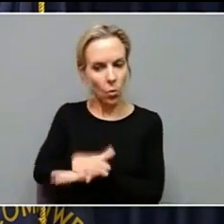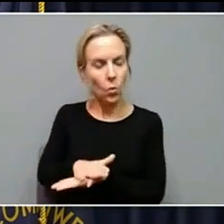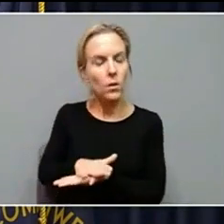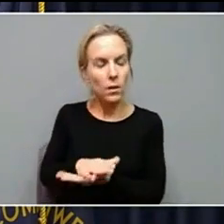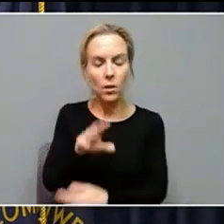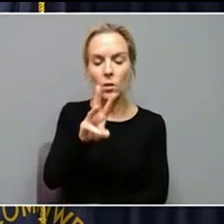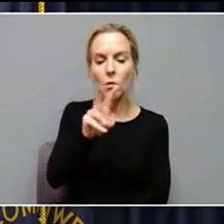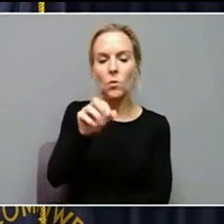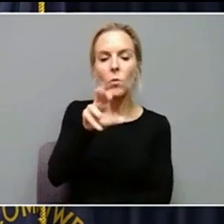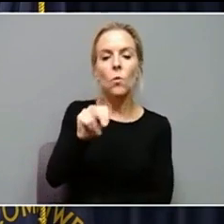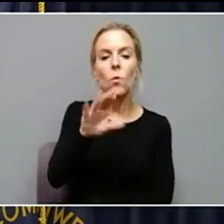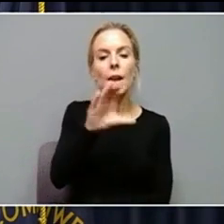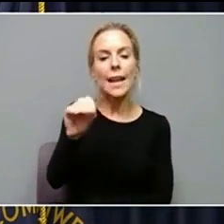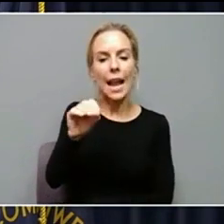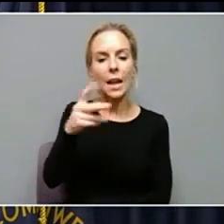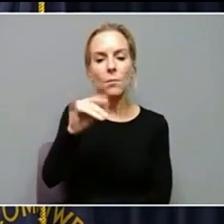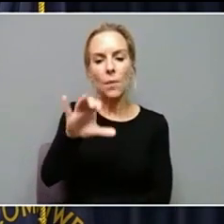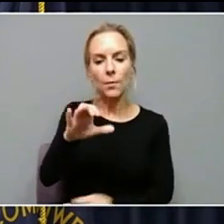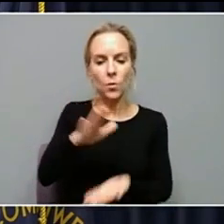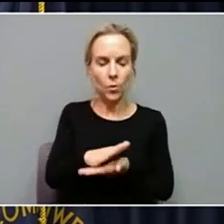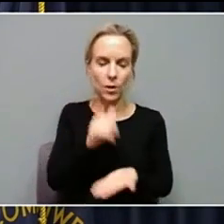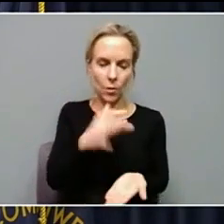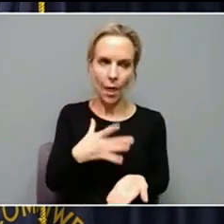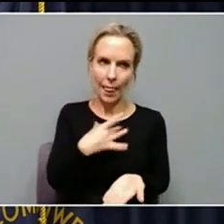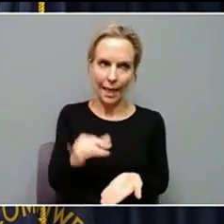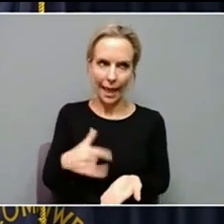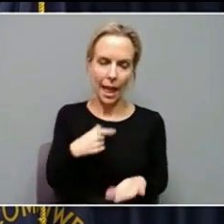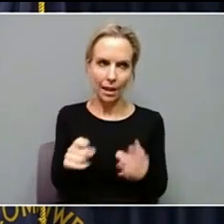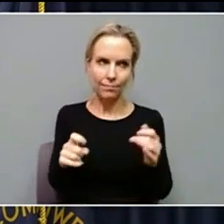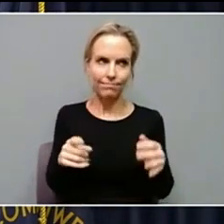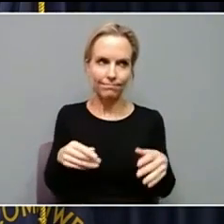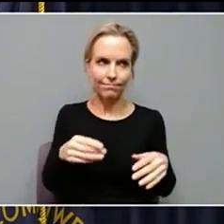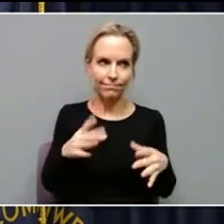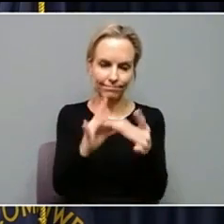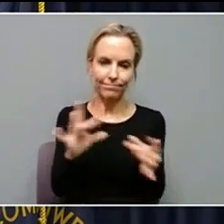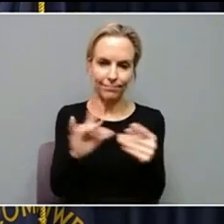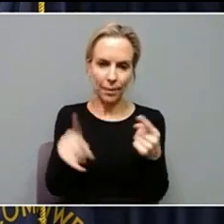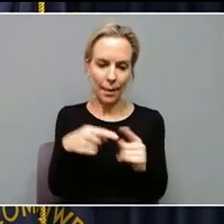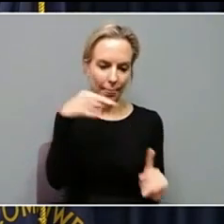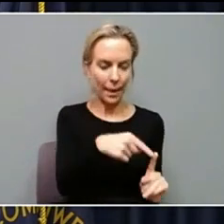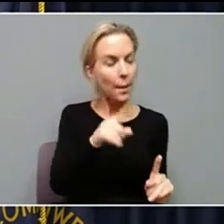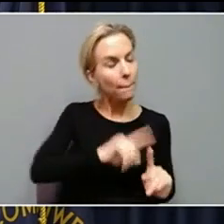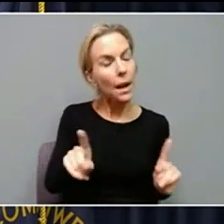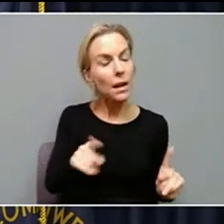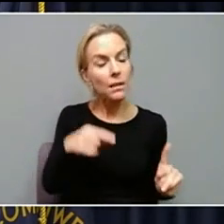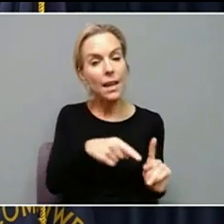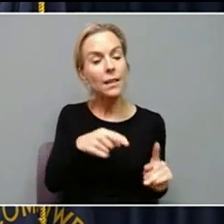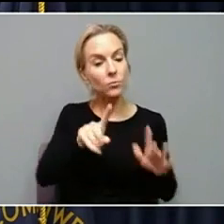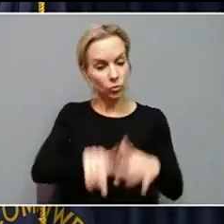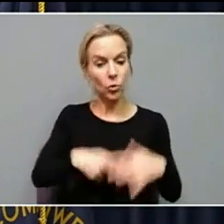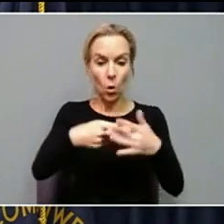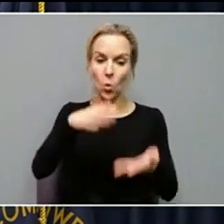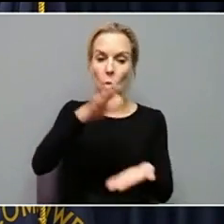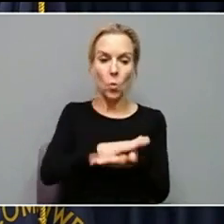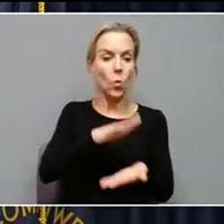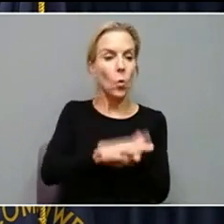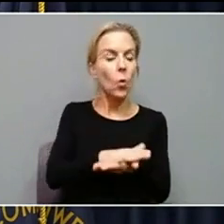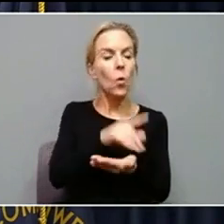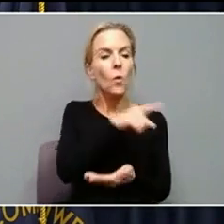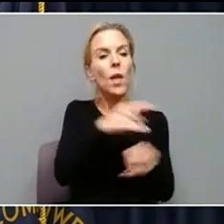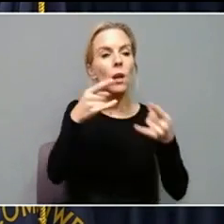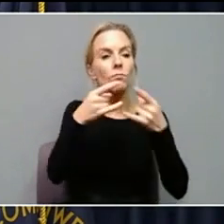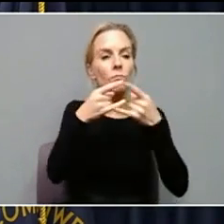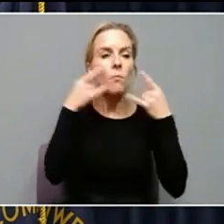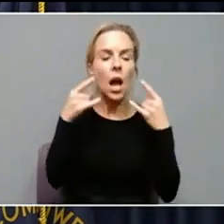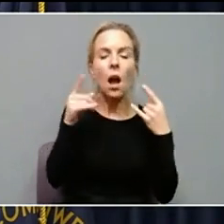Public Schools. I know they probably don't like that I keep talking about them. They came in doing it wrong, masking optional,